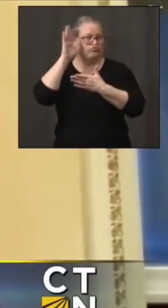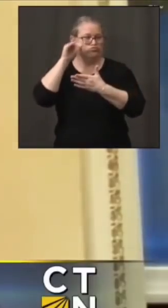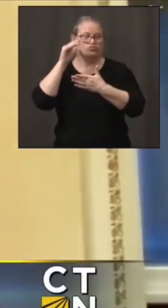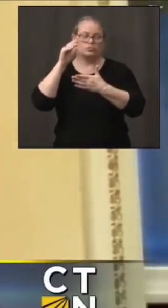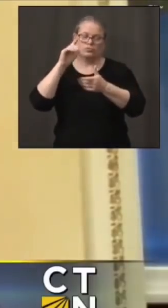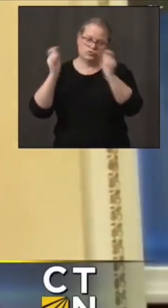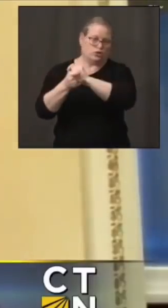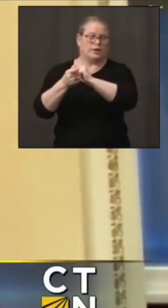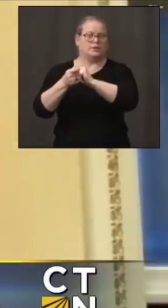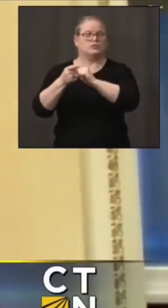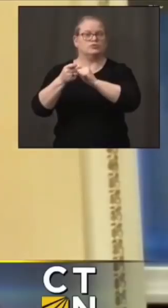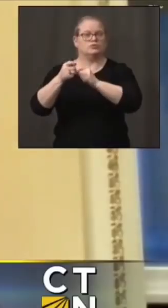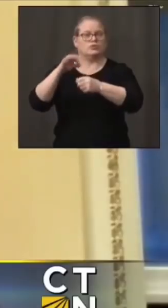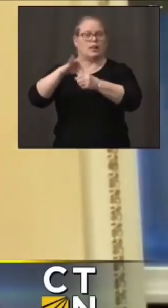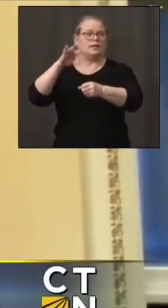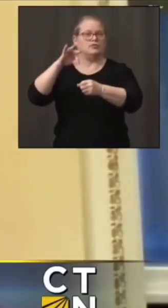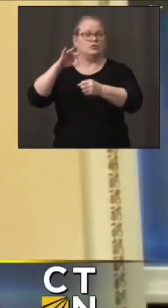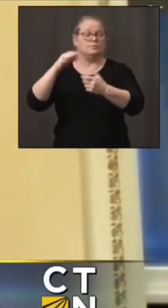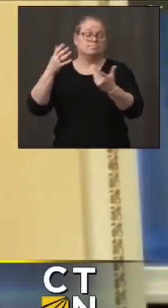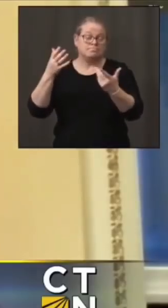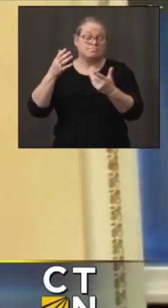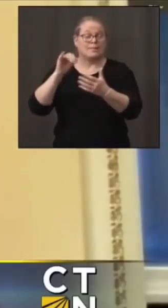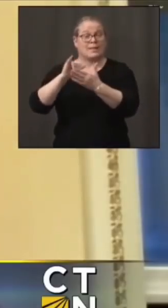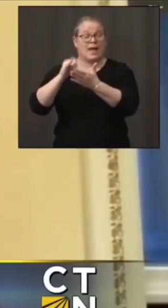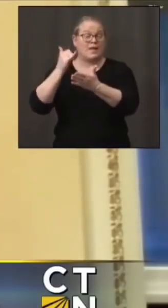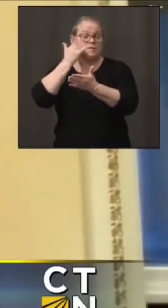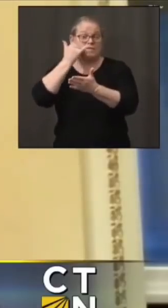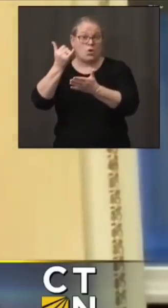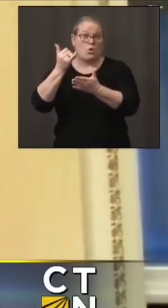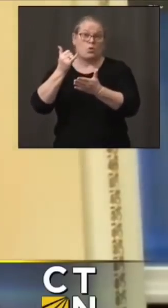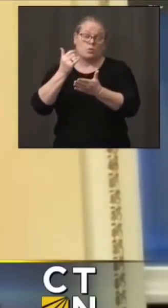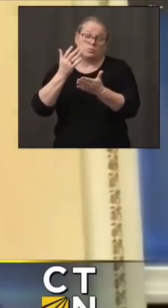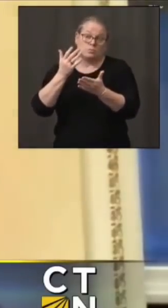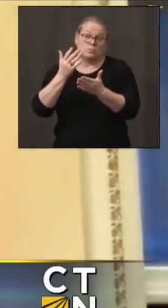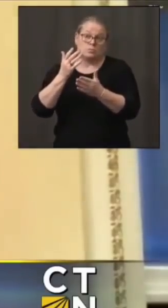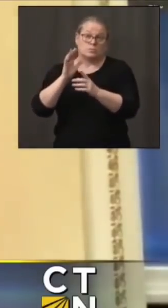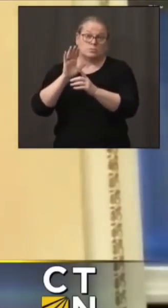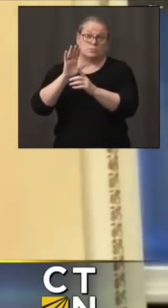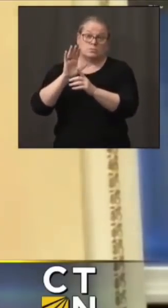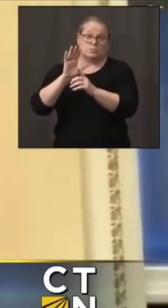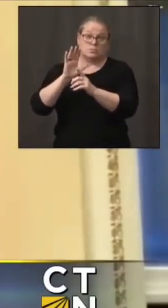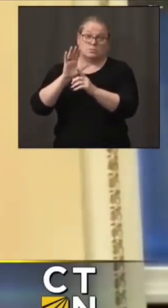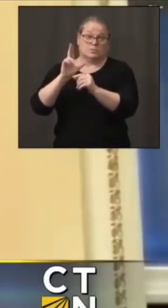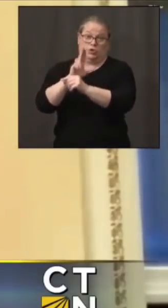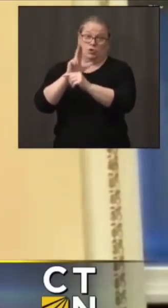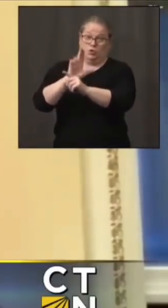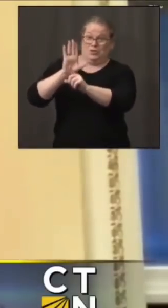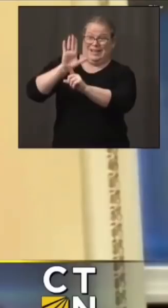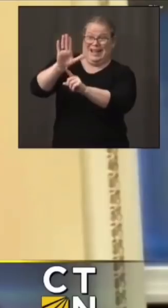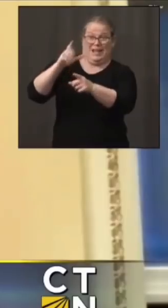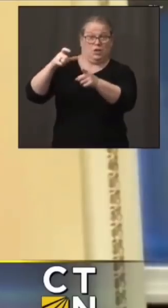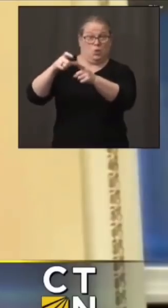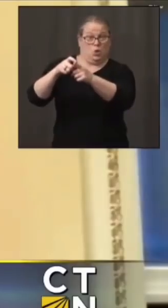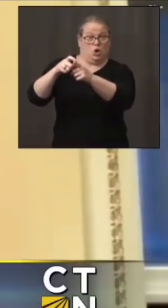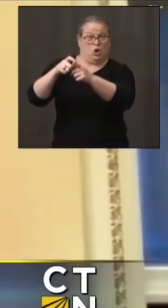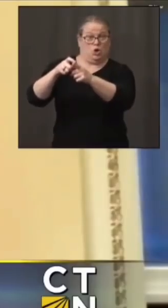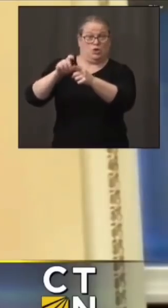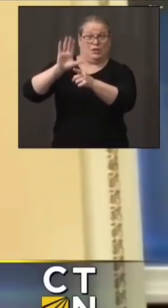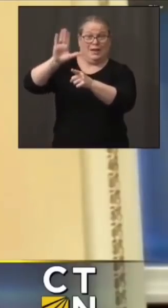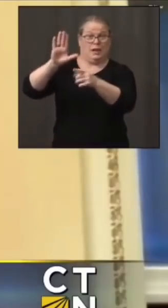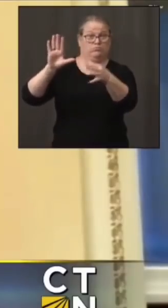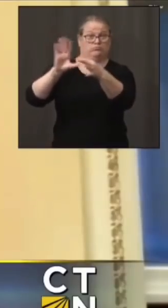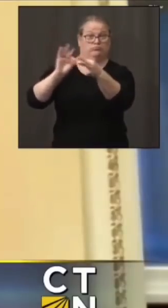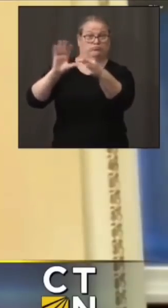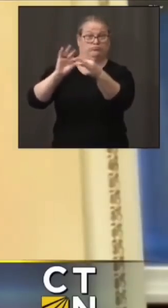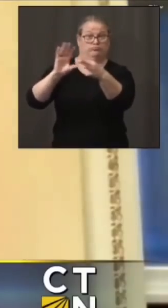election. And that phone call was in his own words. And so lest you're going to ask